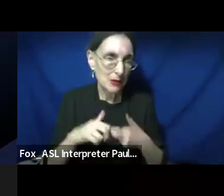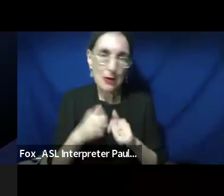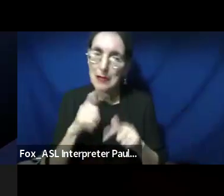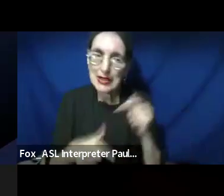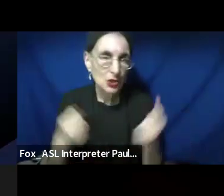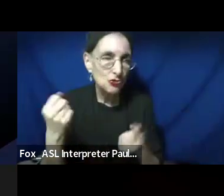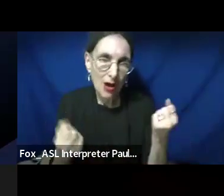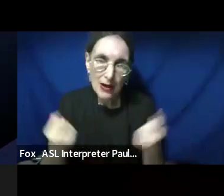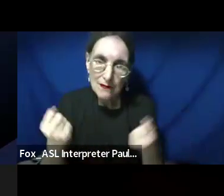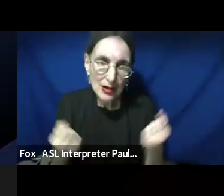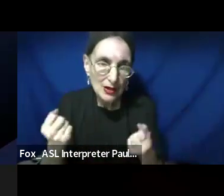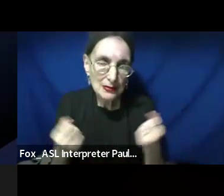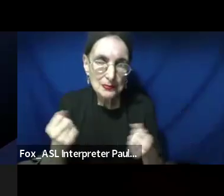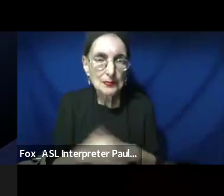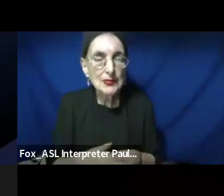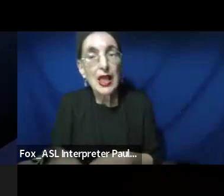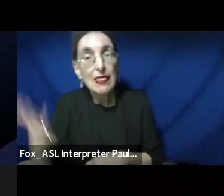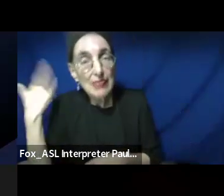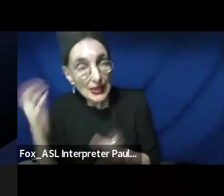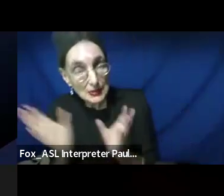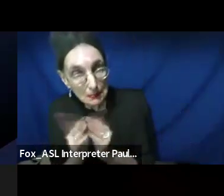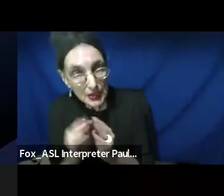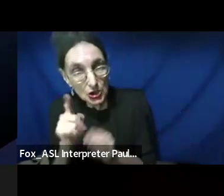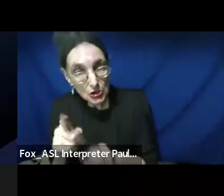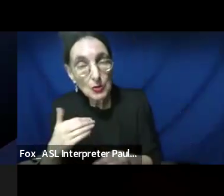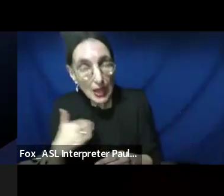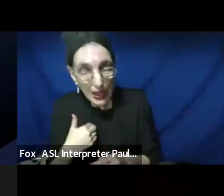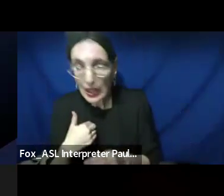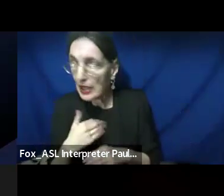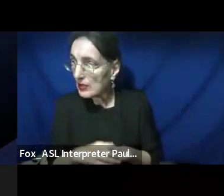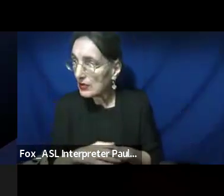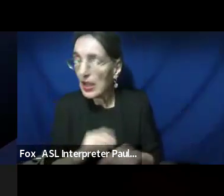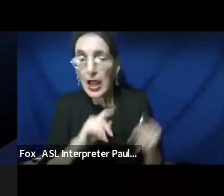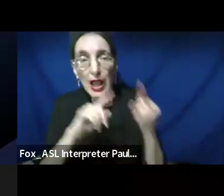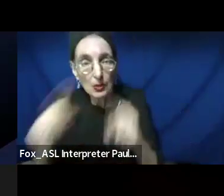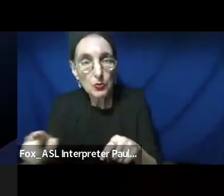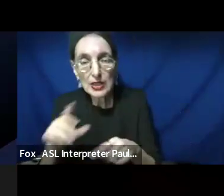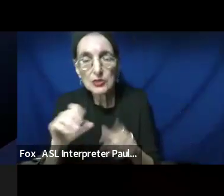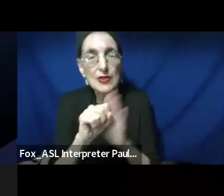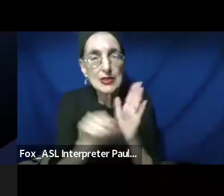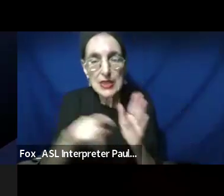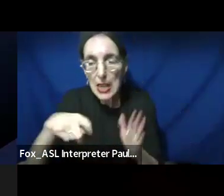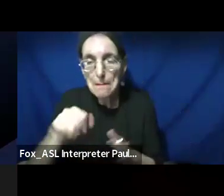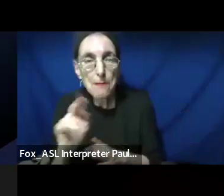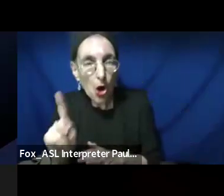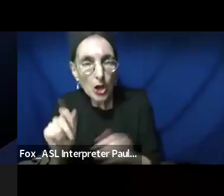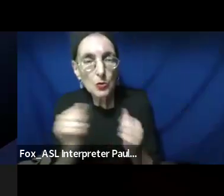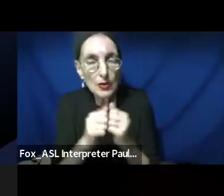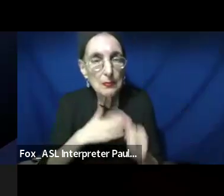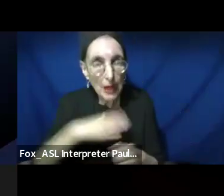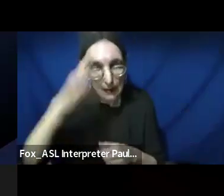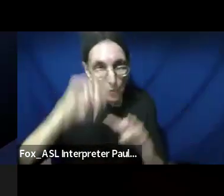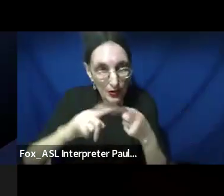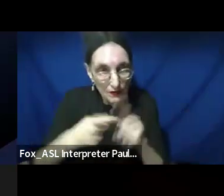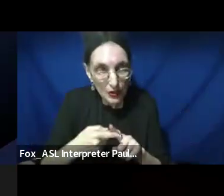drive. And since the last meeting you guys had, I went to Hopkinton State Park with my boyfriend and I saw there's a train